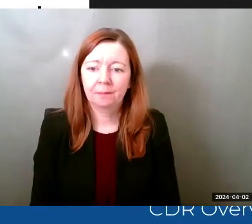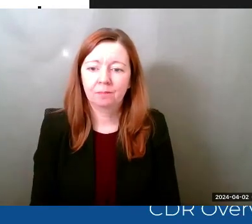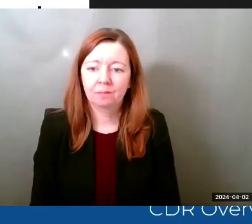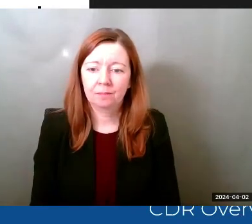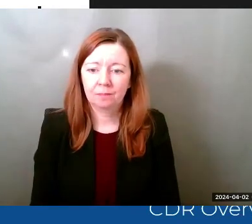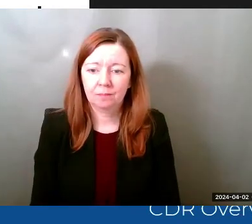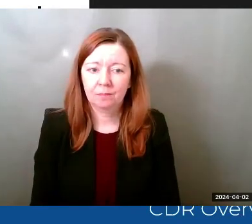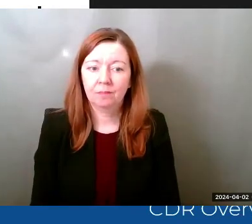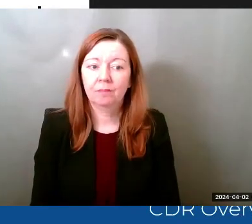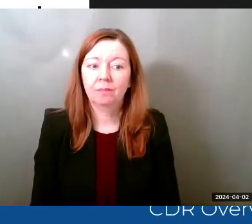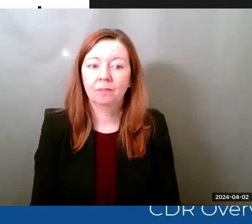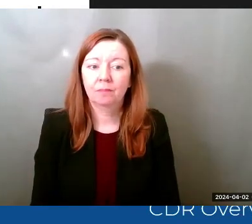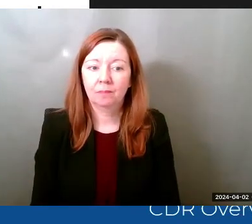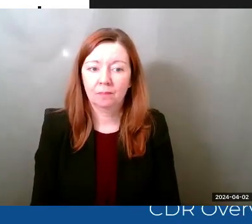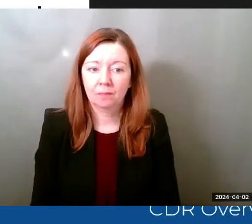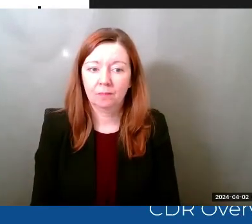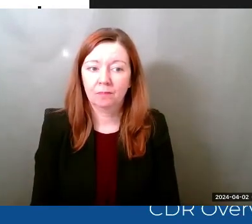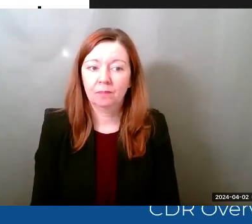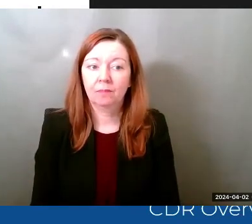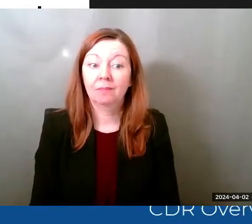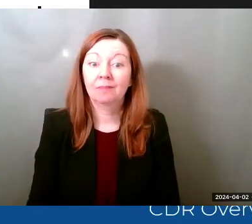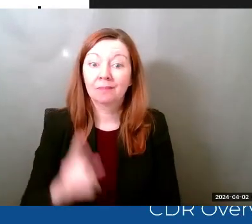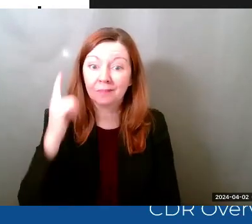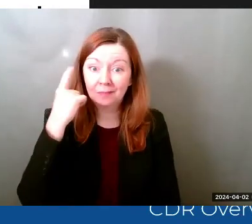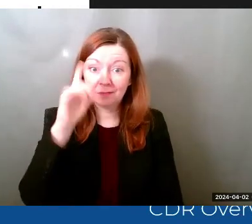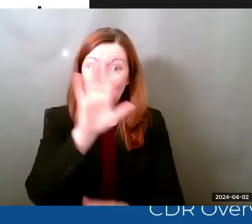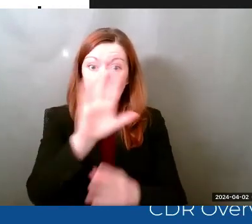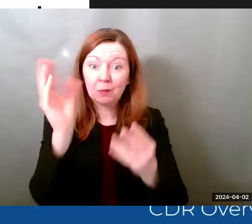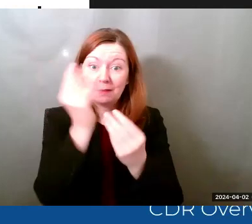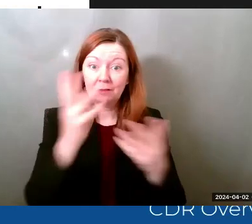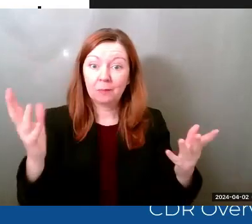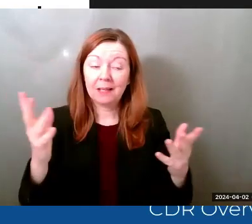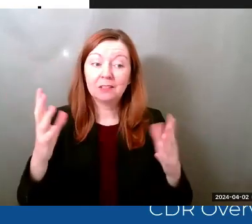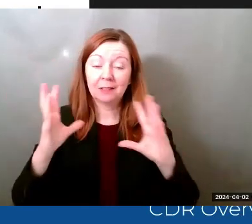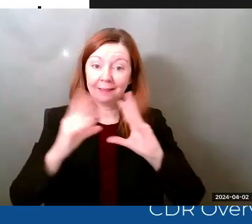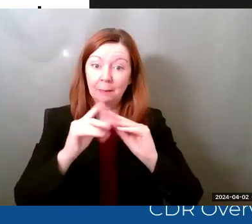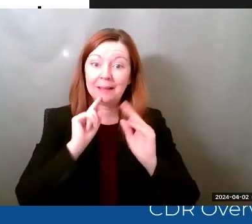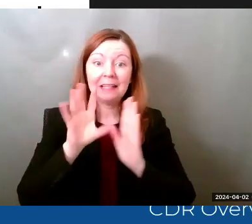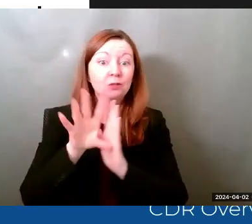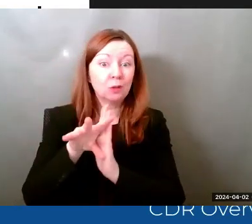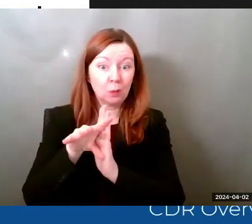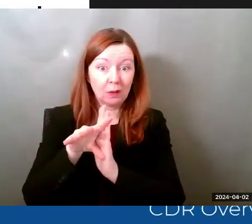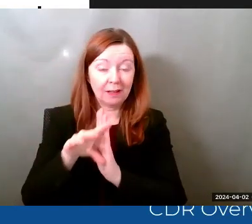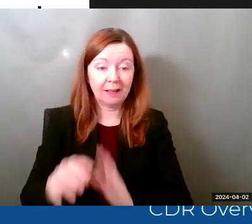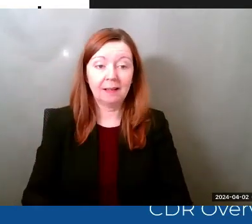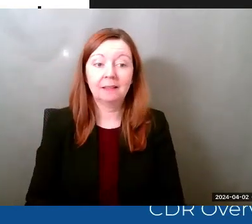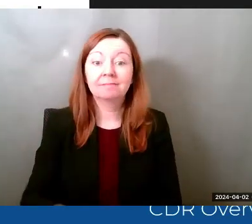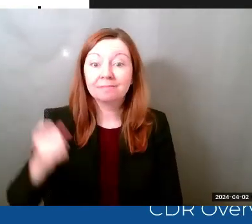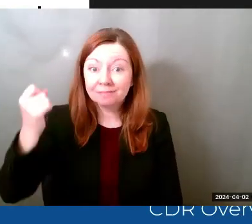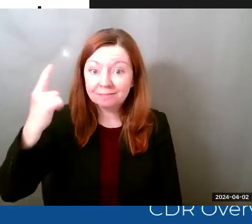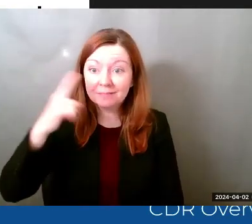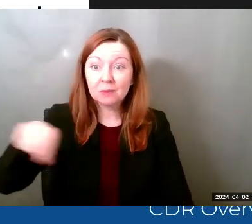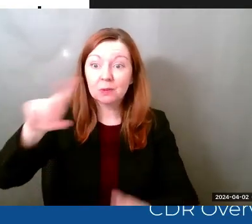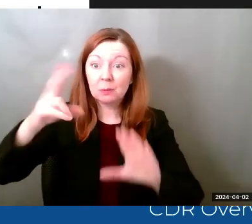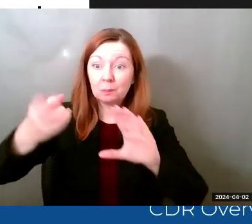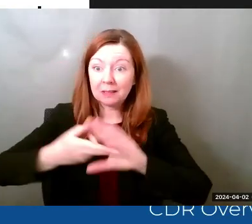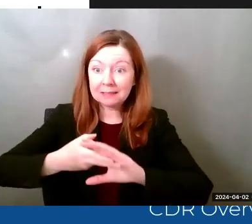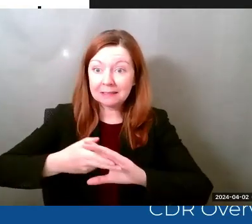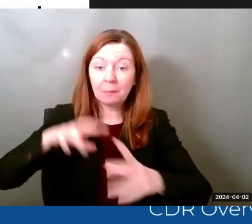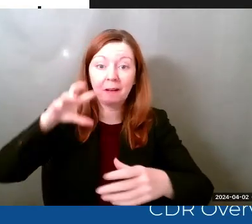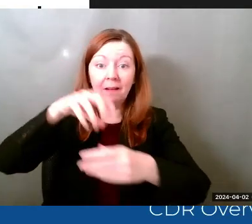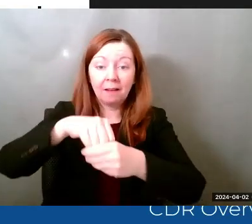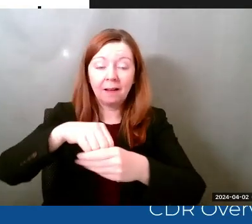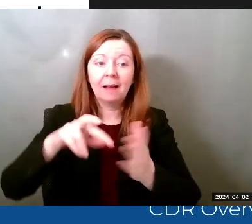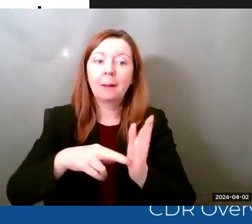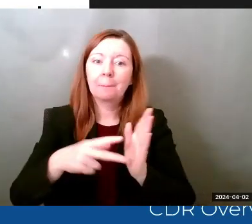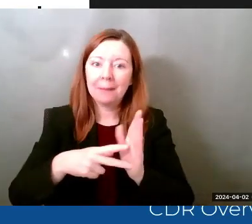For your information, this meeting is being recorded. By participating in the meeting, you are giving your consent to